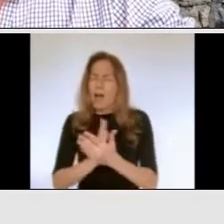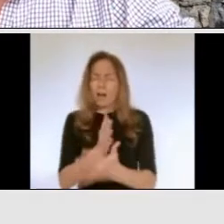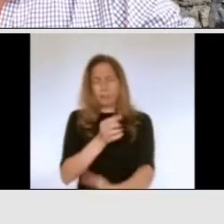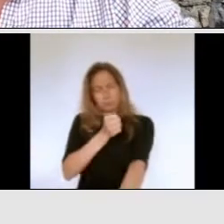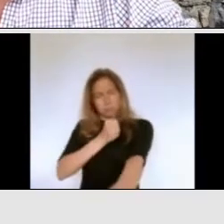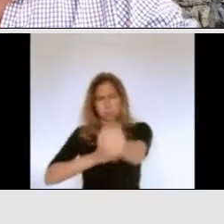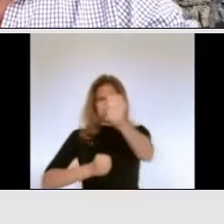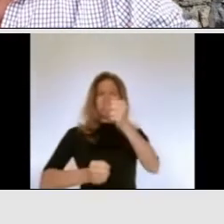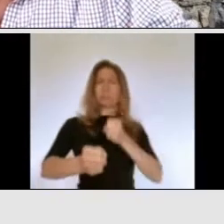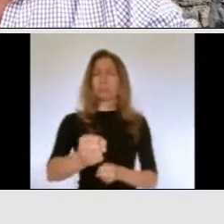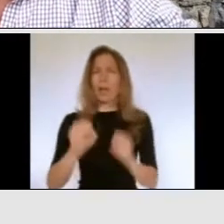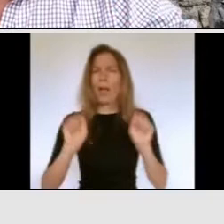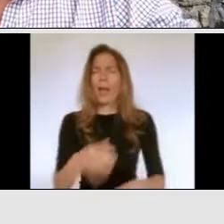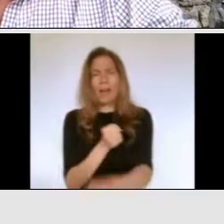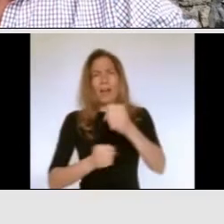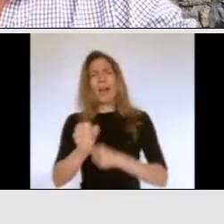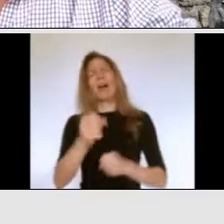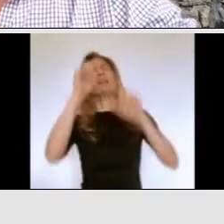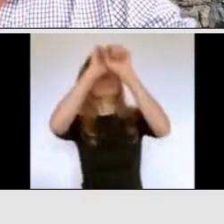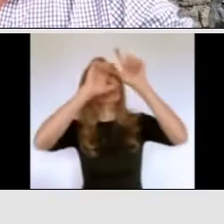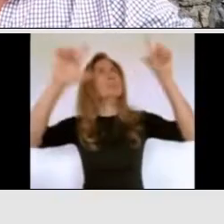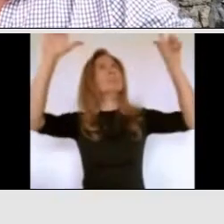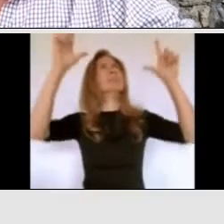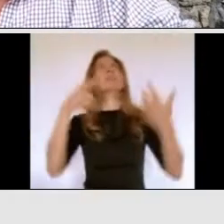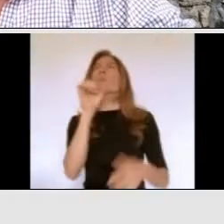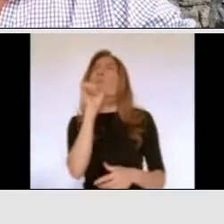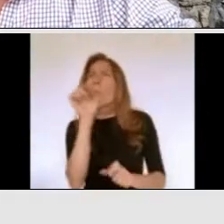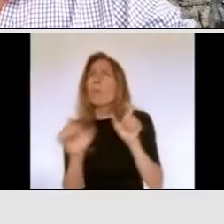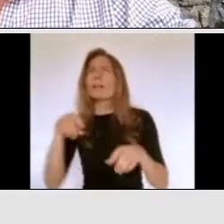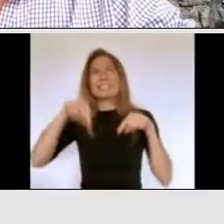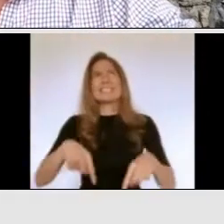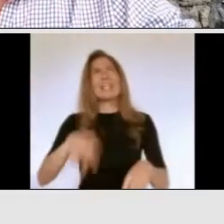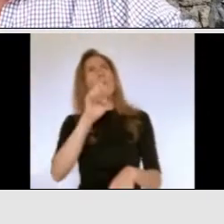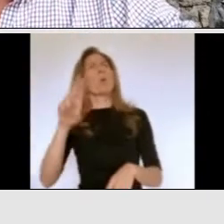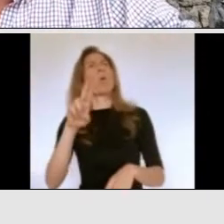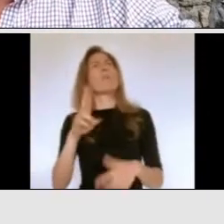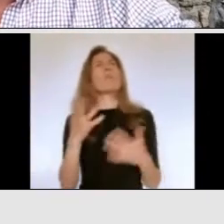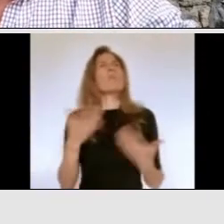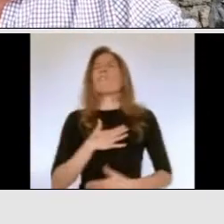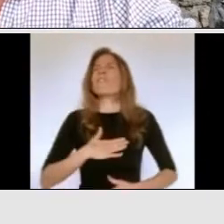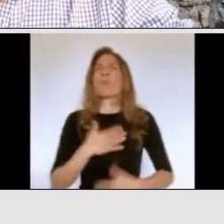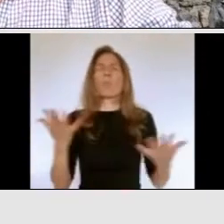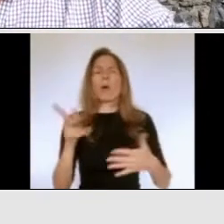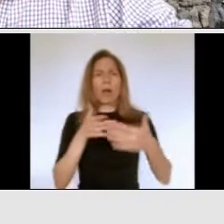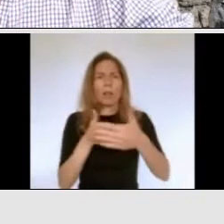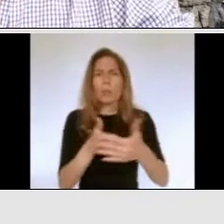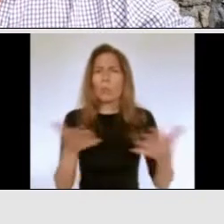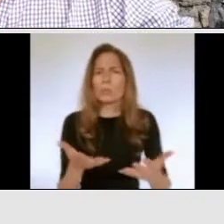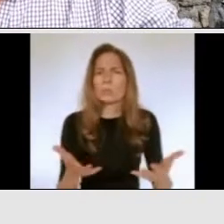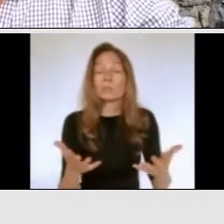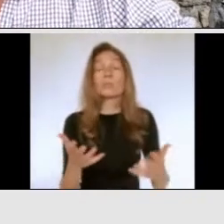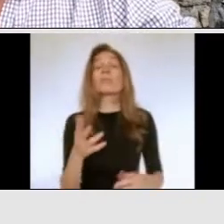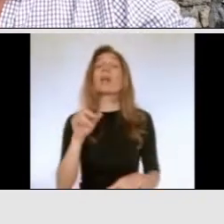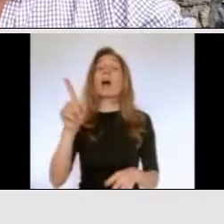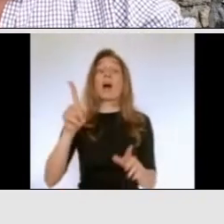to live as an older person within Europe. And of course, it's not like any one thing,